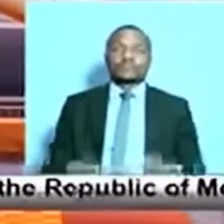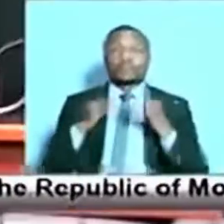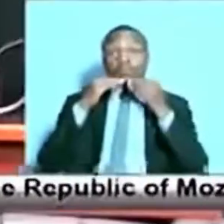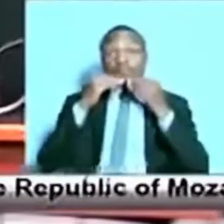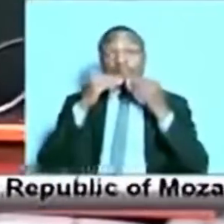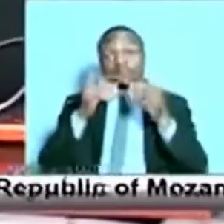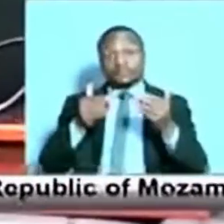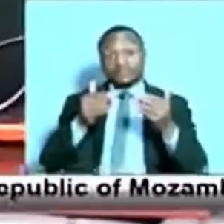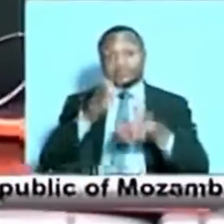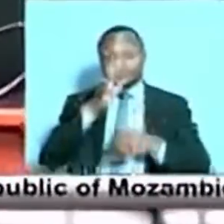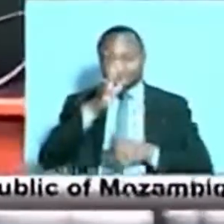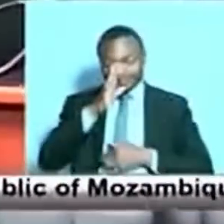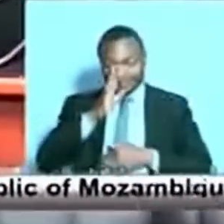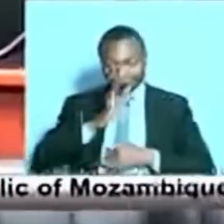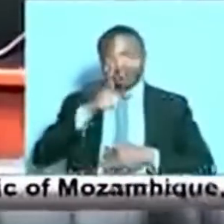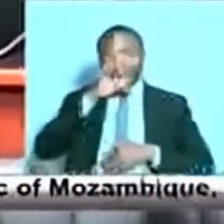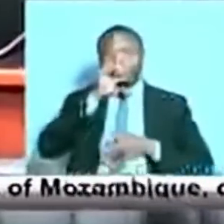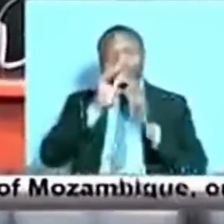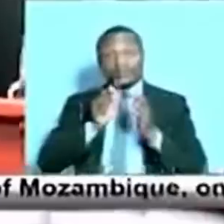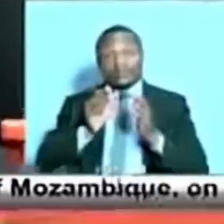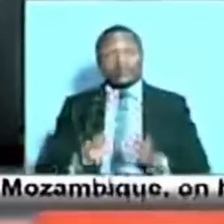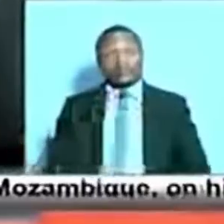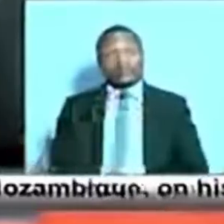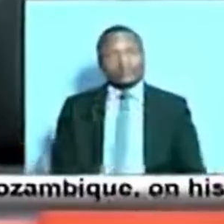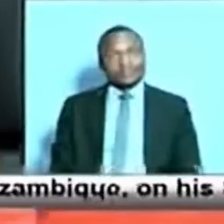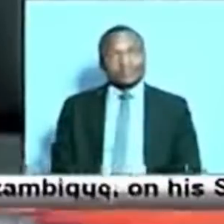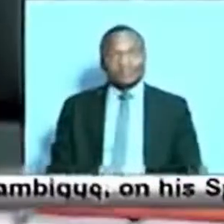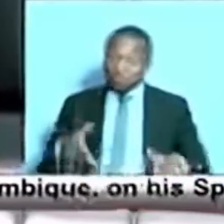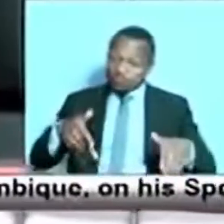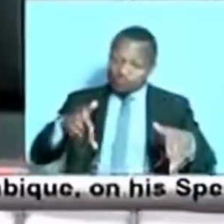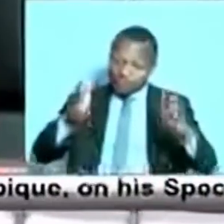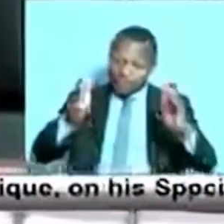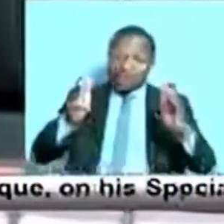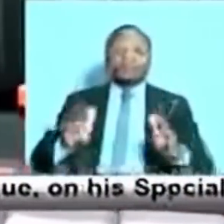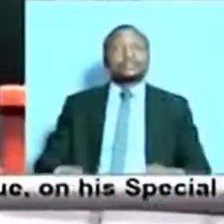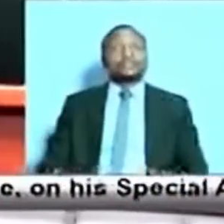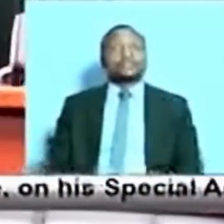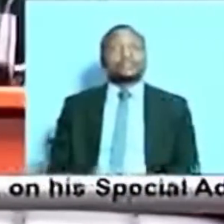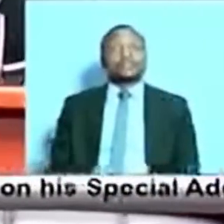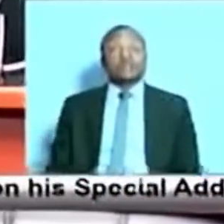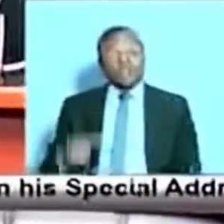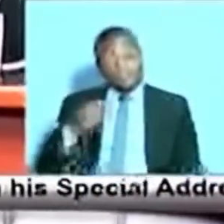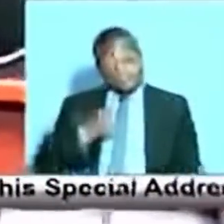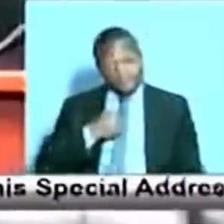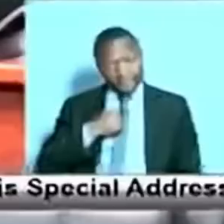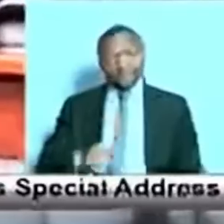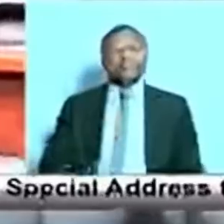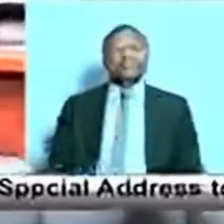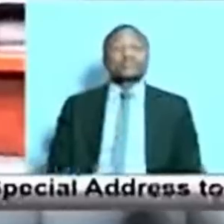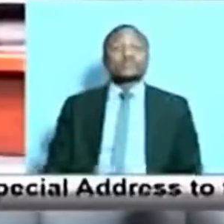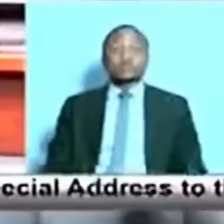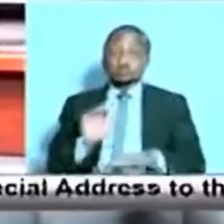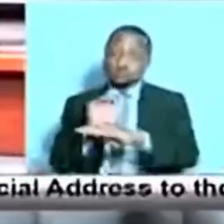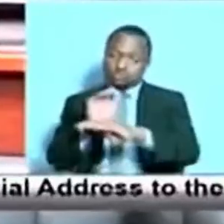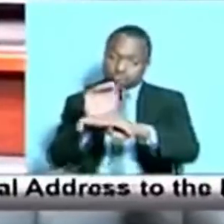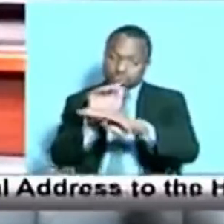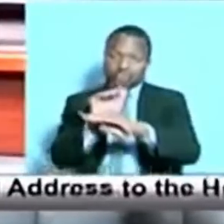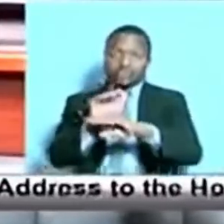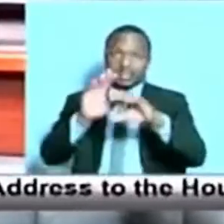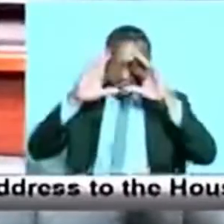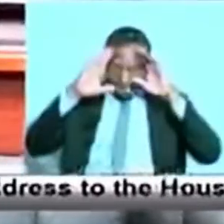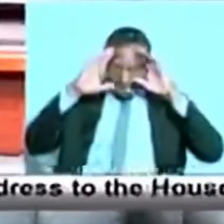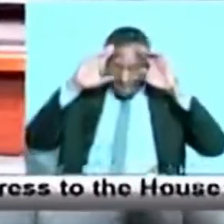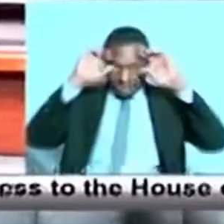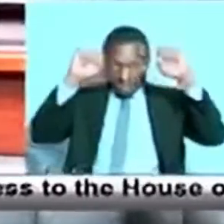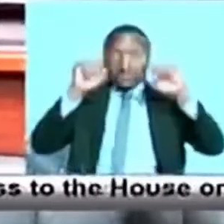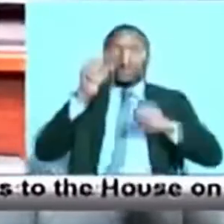Thank you, Madam Speaker, for allowing me to comment on the presidential